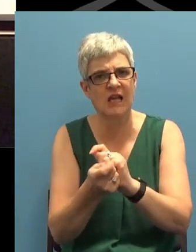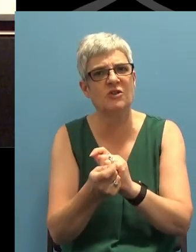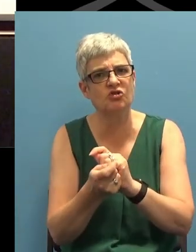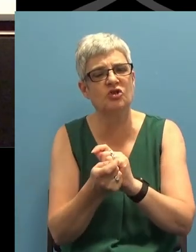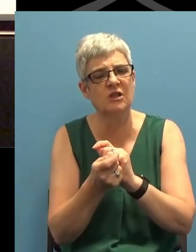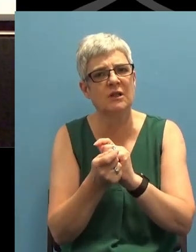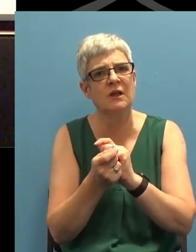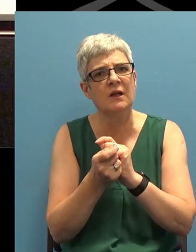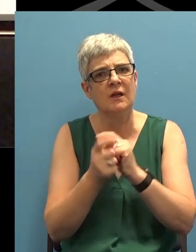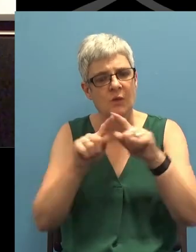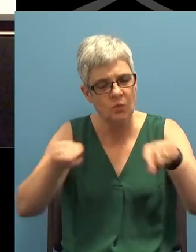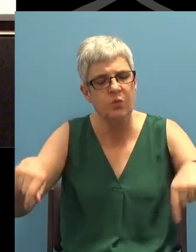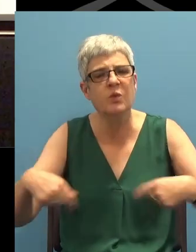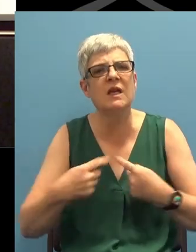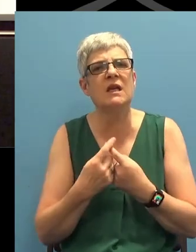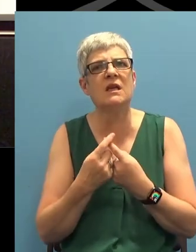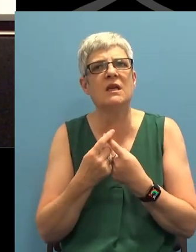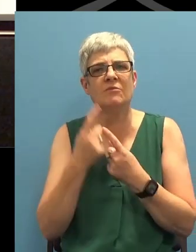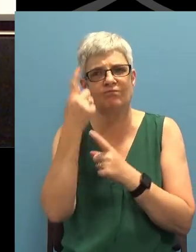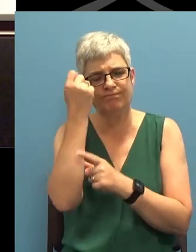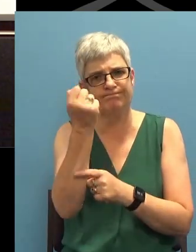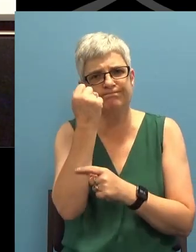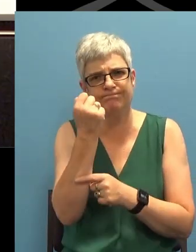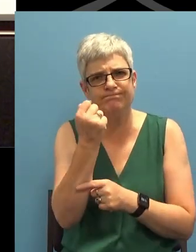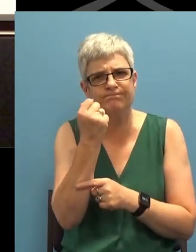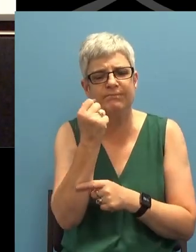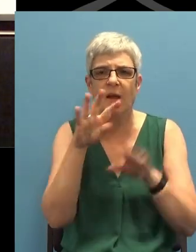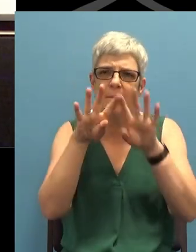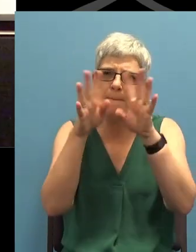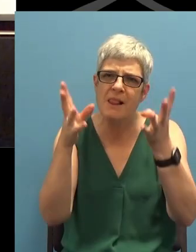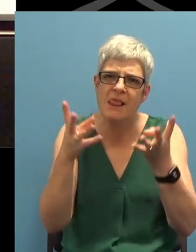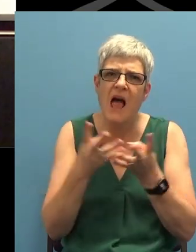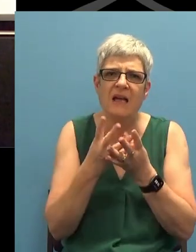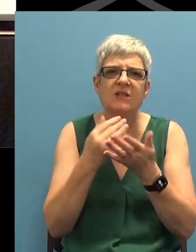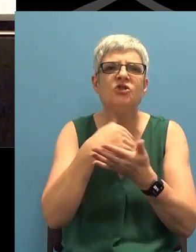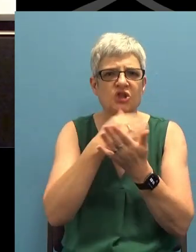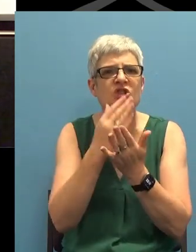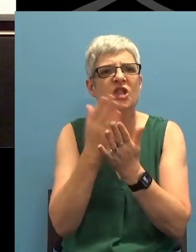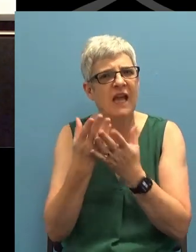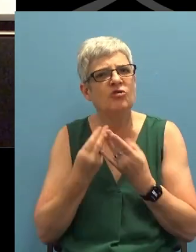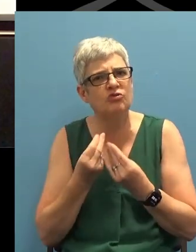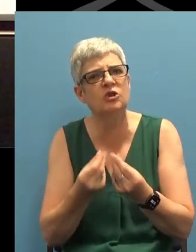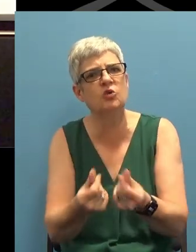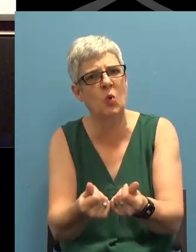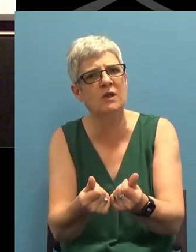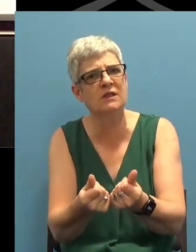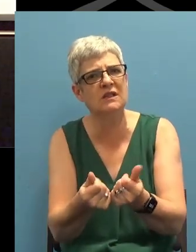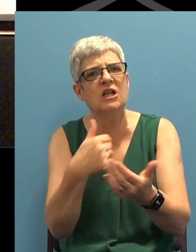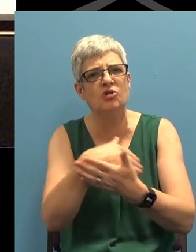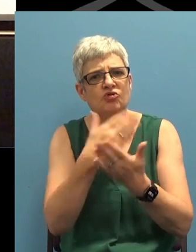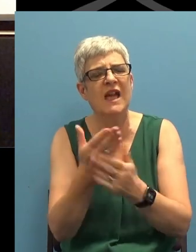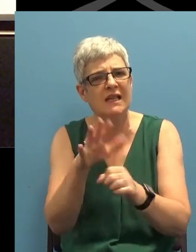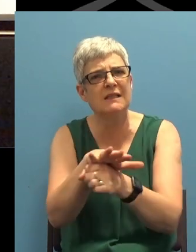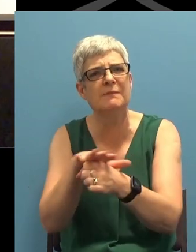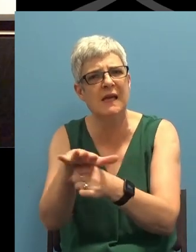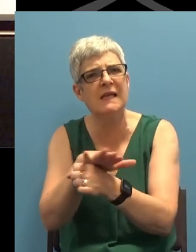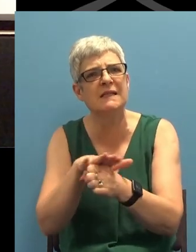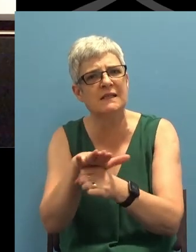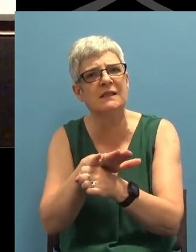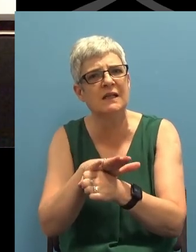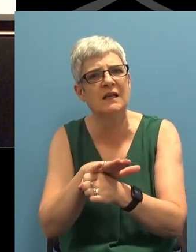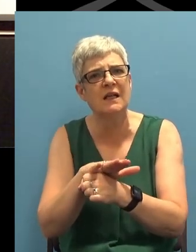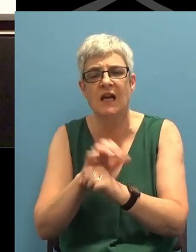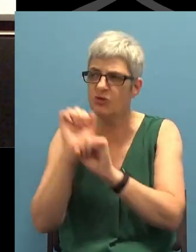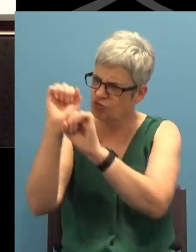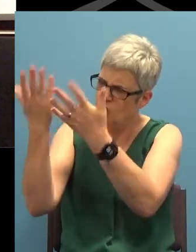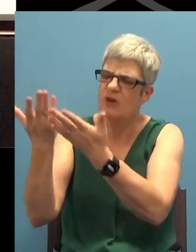that we might remember that the planet is a shared resource and it's a shared space, and it's your gift to us, Lord.